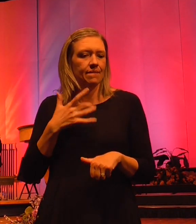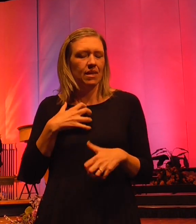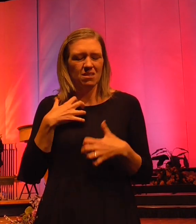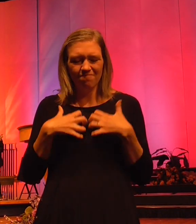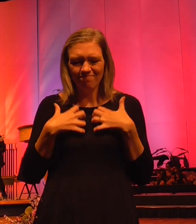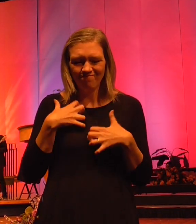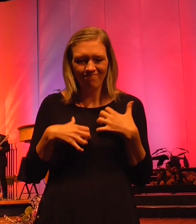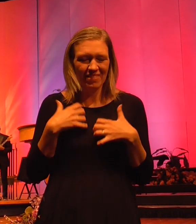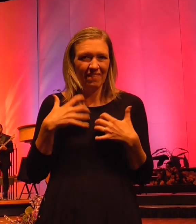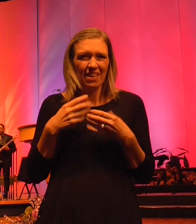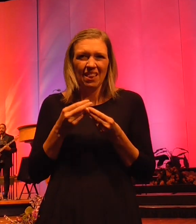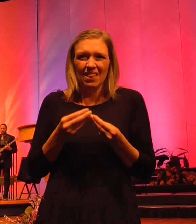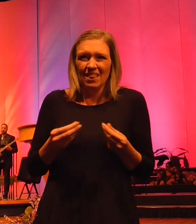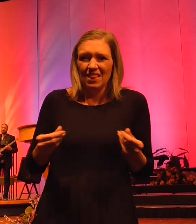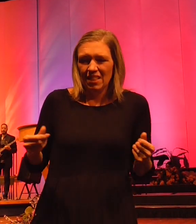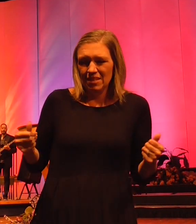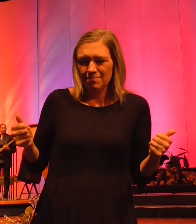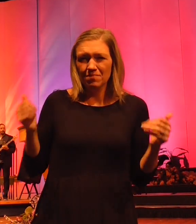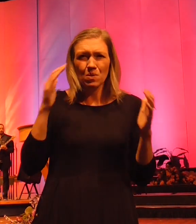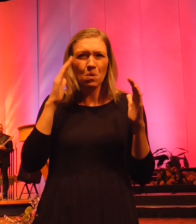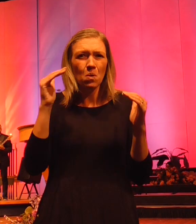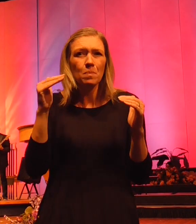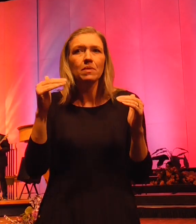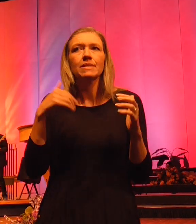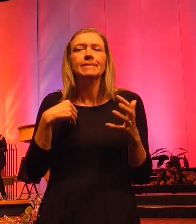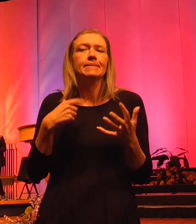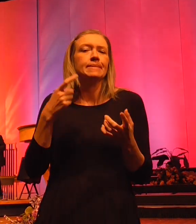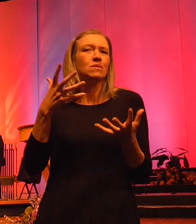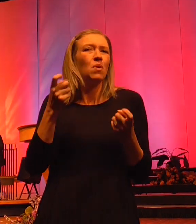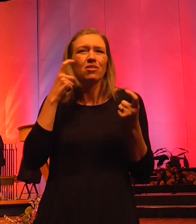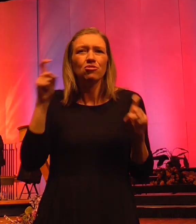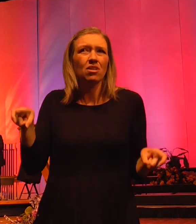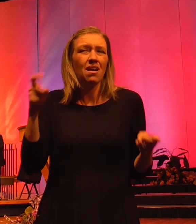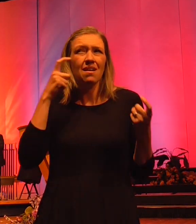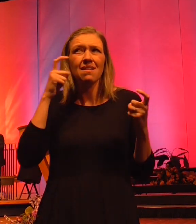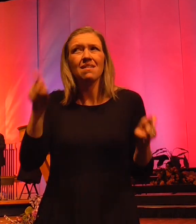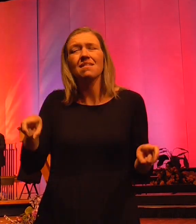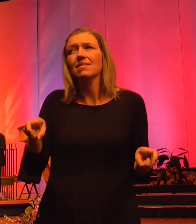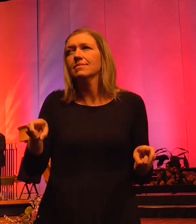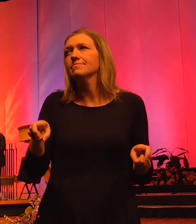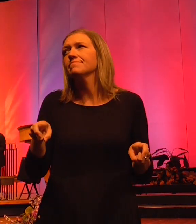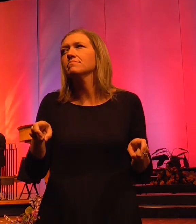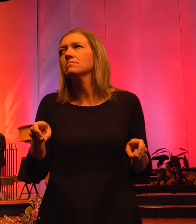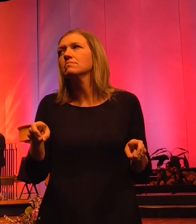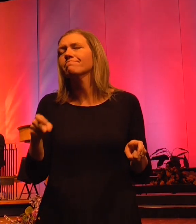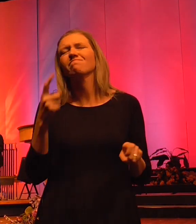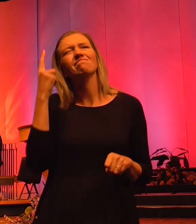I feel it slip away, just makes me want to cry.